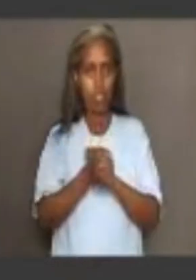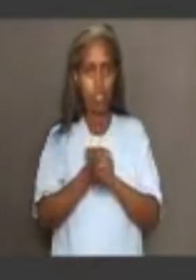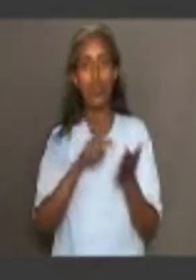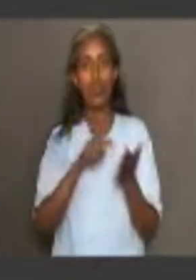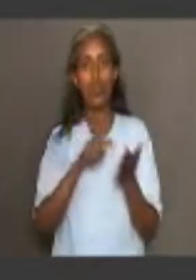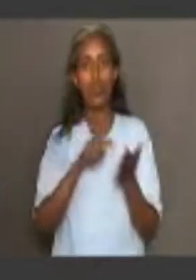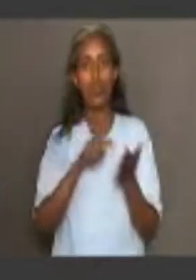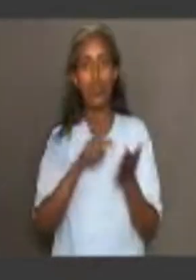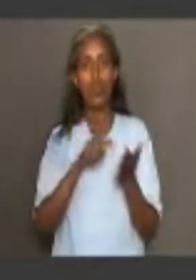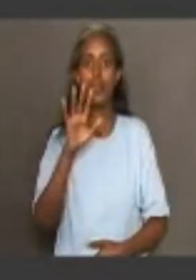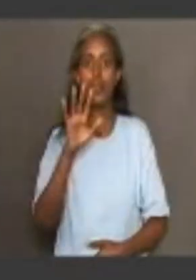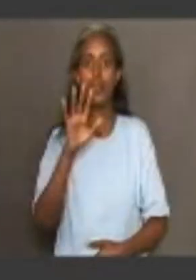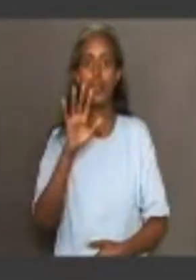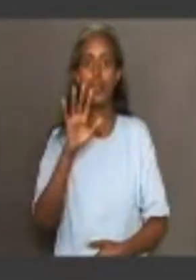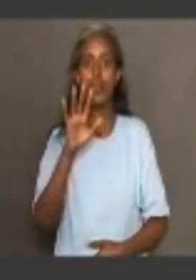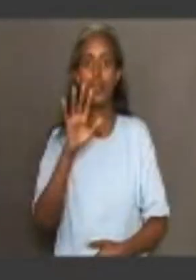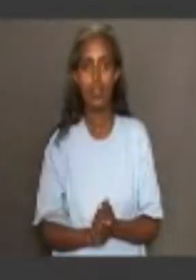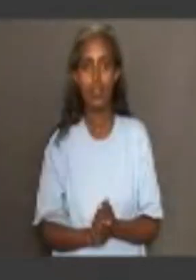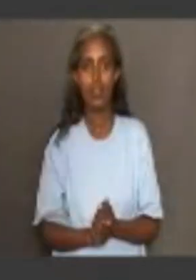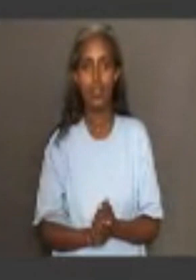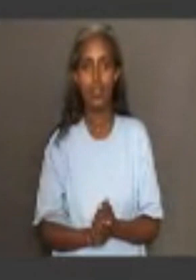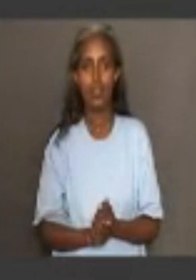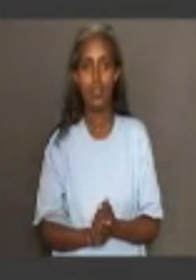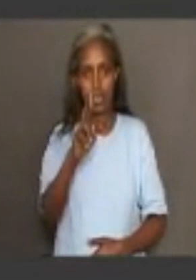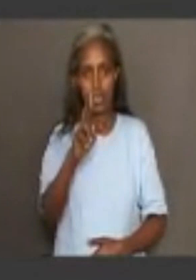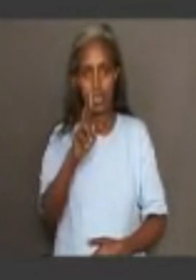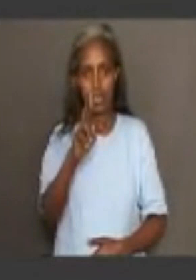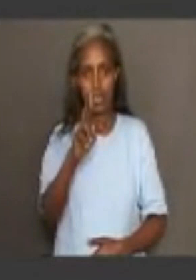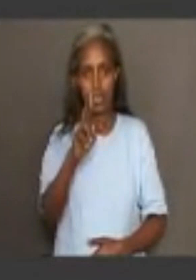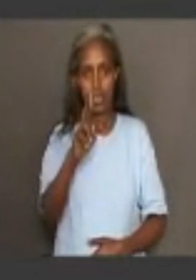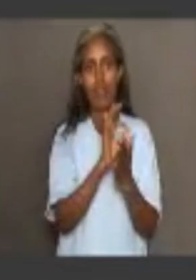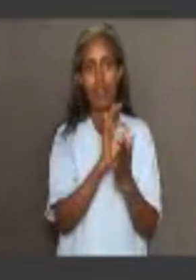0.75 into its rational form.